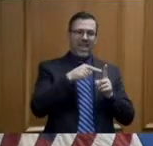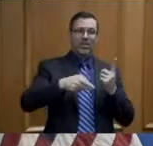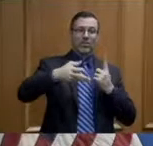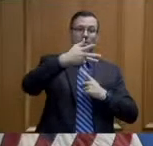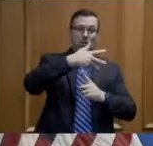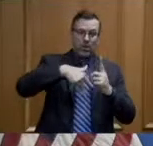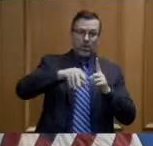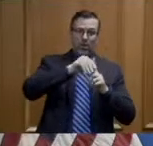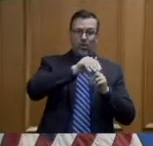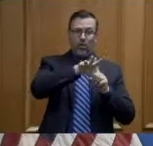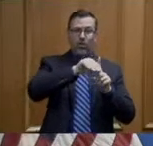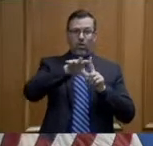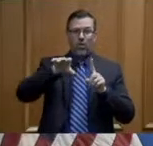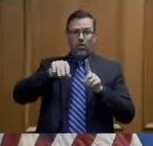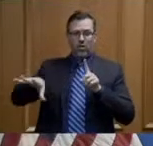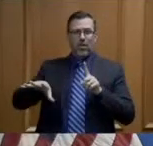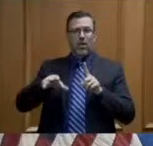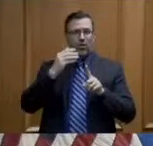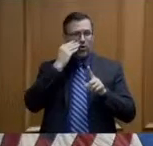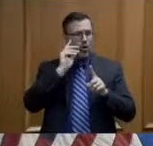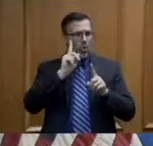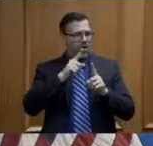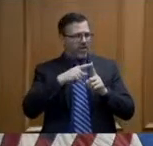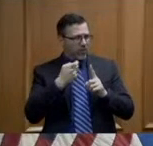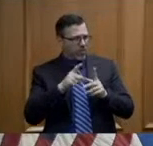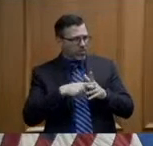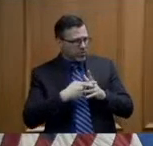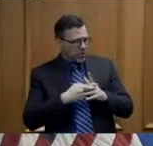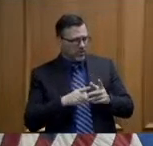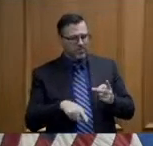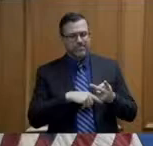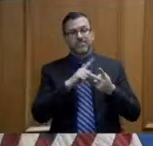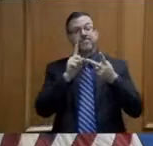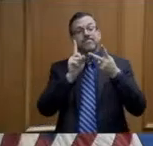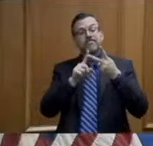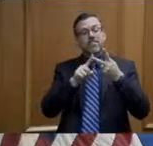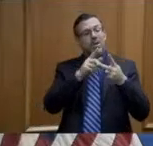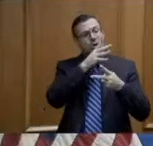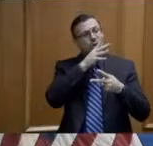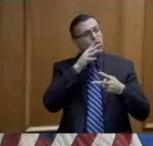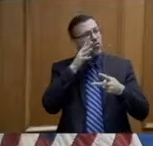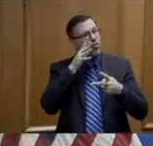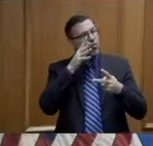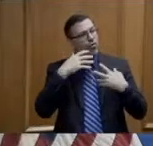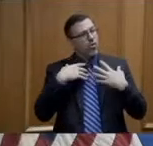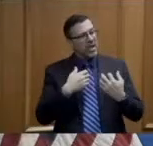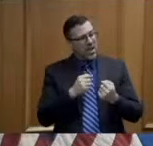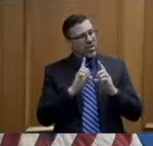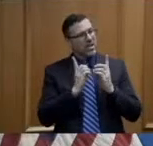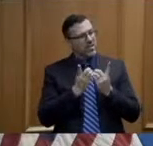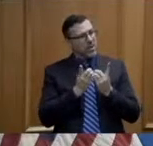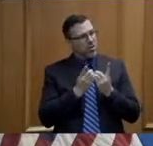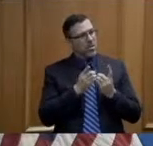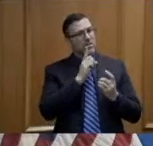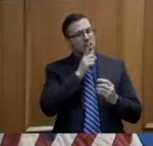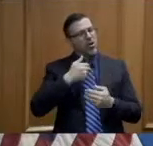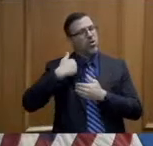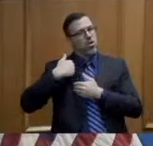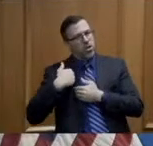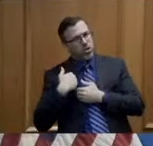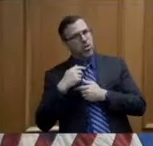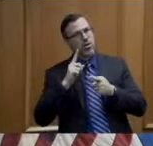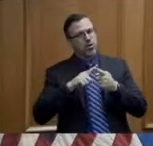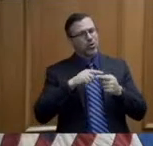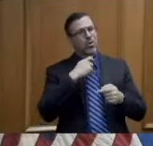exact number. The second part is, so many rural health departments are the ones that are handling this. Do they have